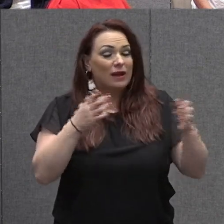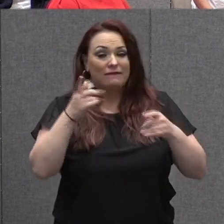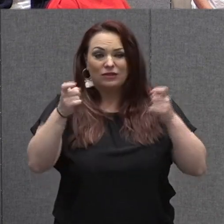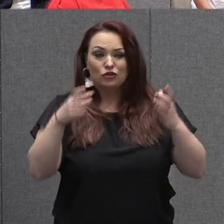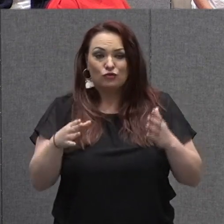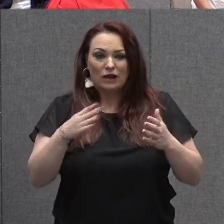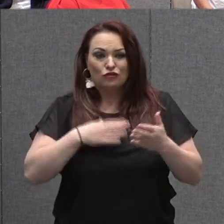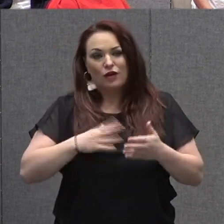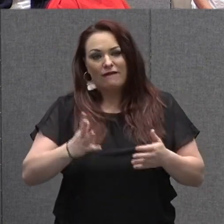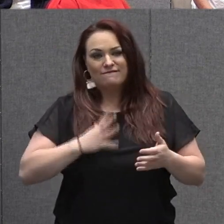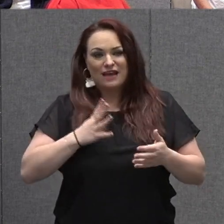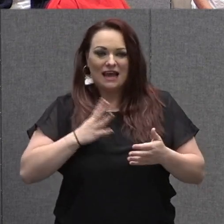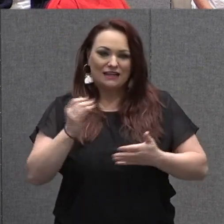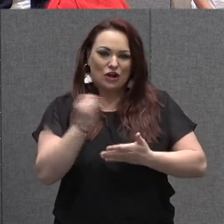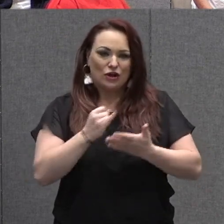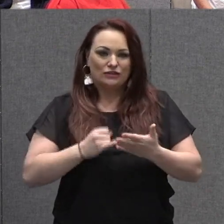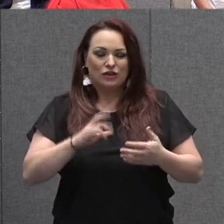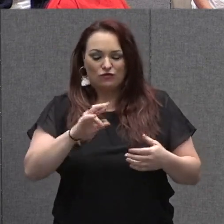Arts, Gina